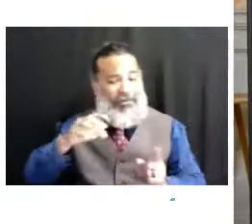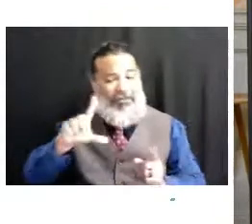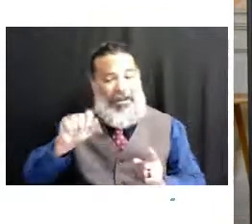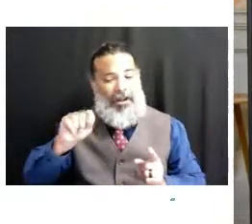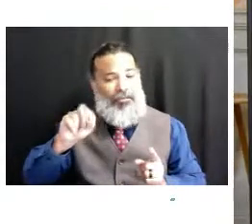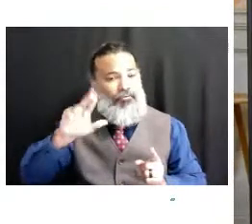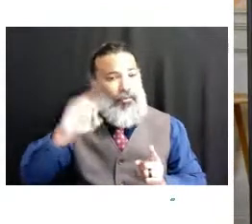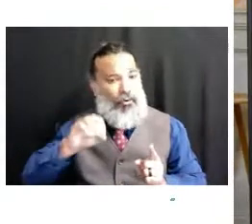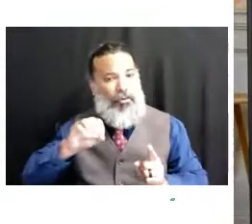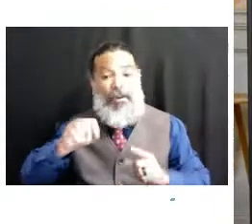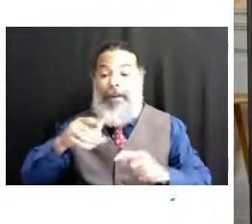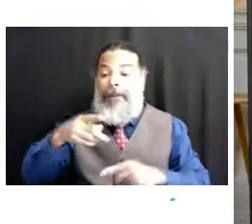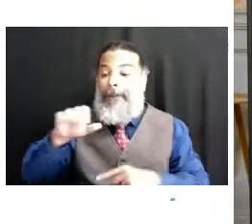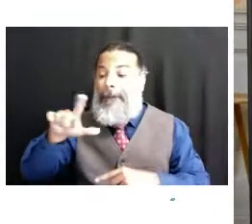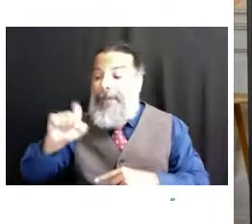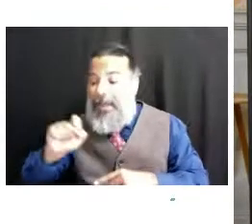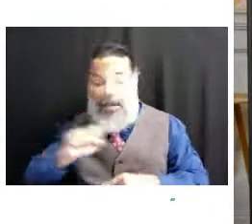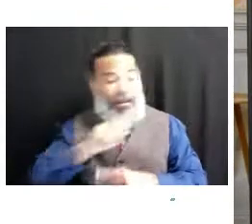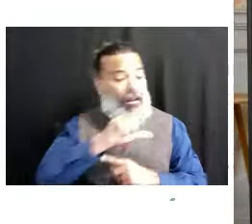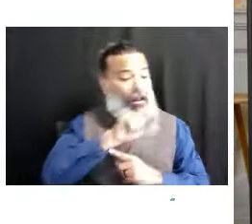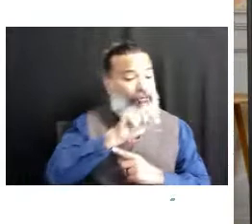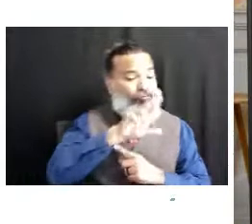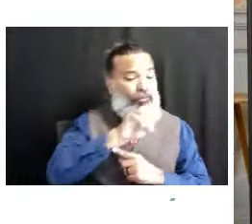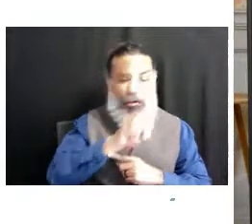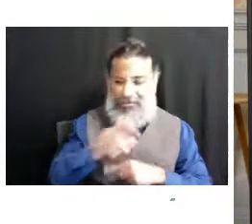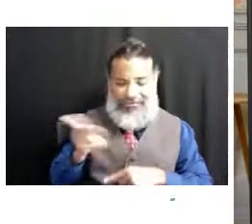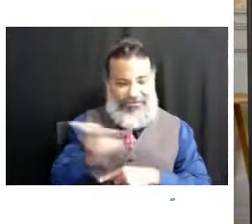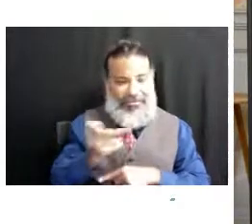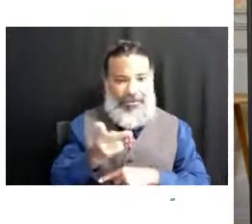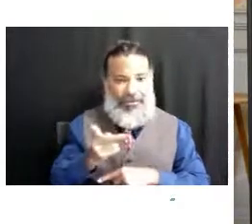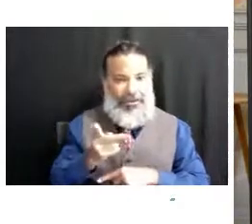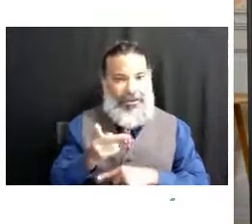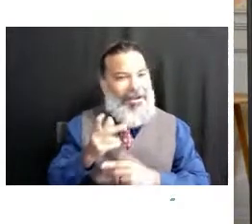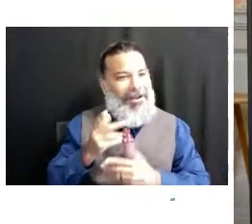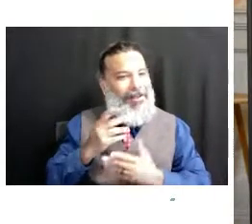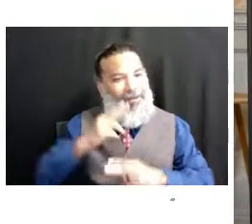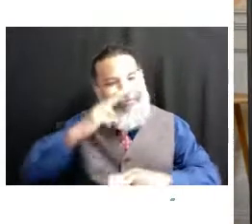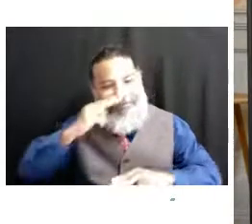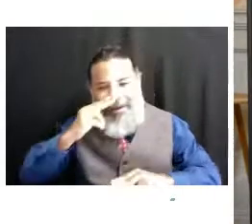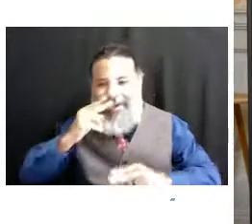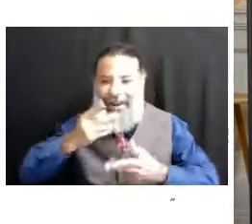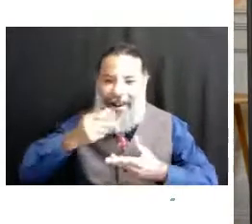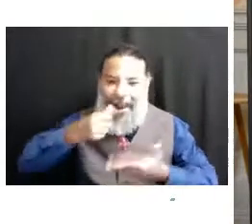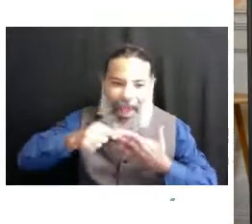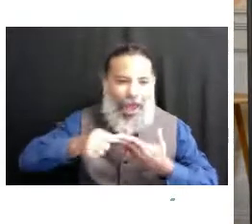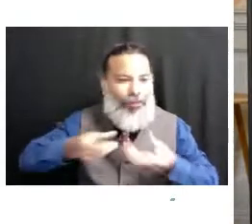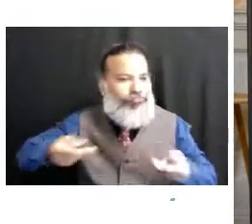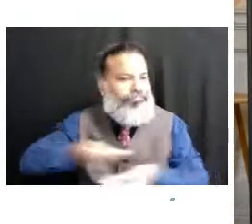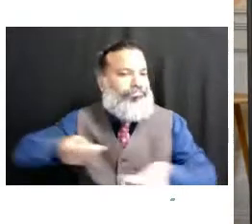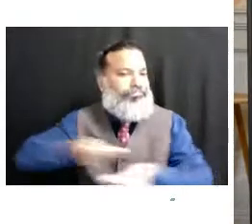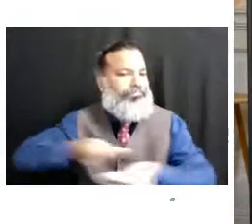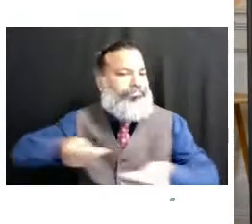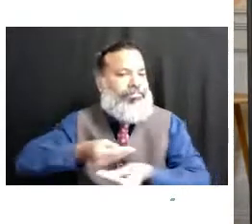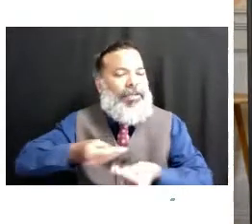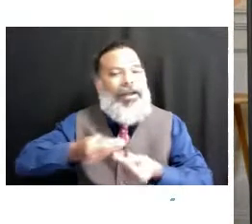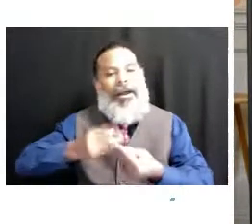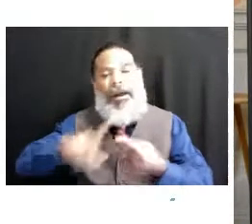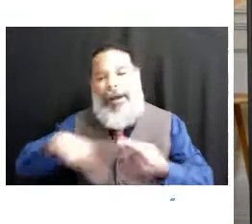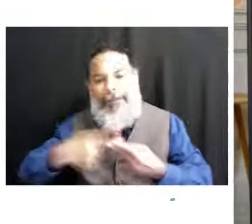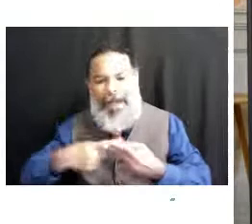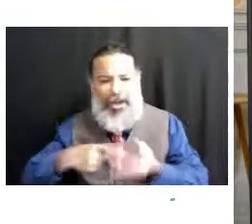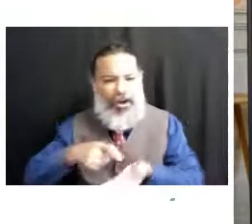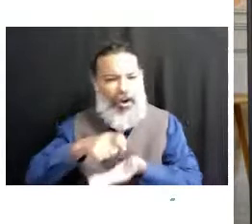Latrobe and Peale exchanged very amusing letters about